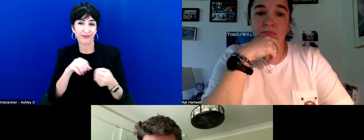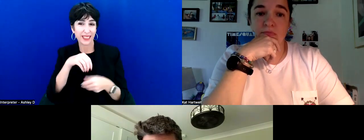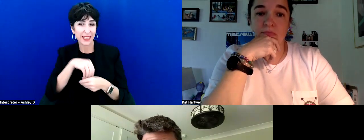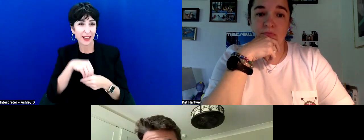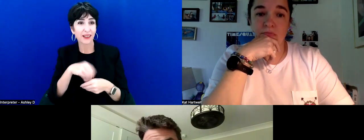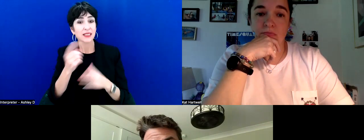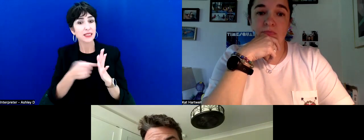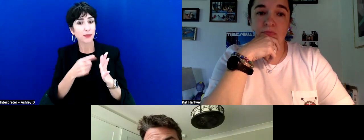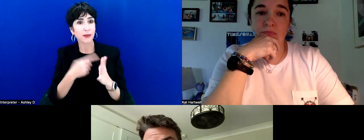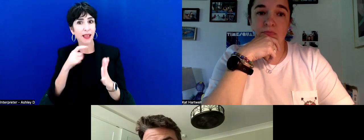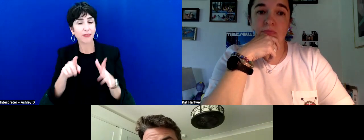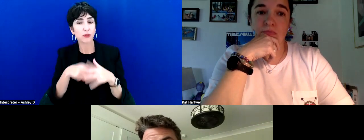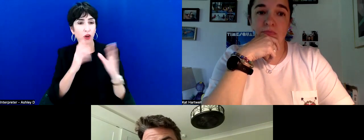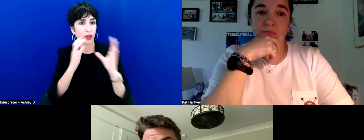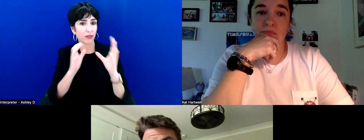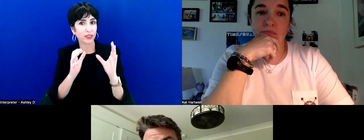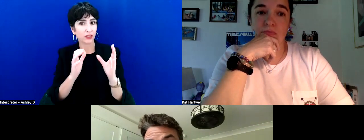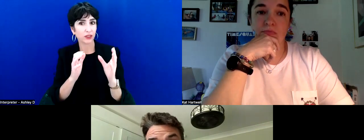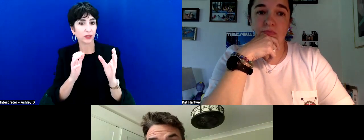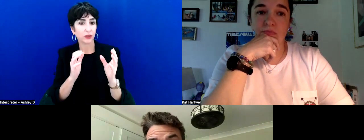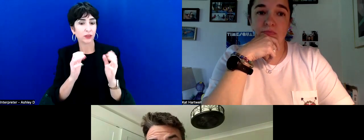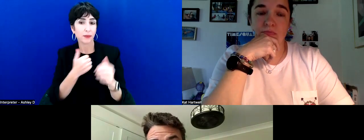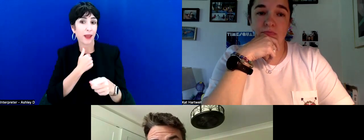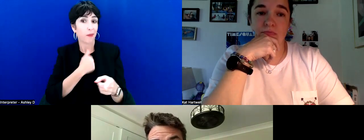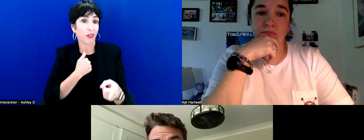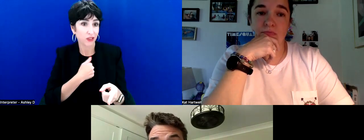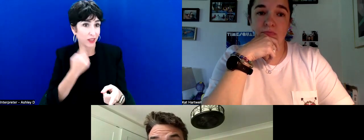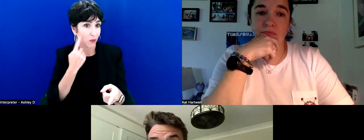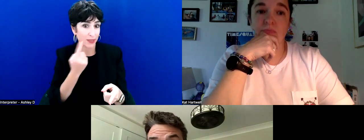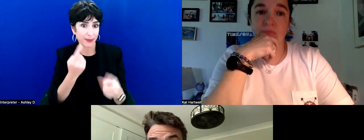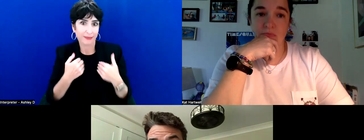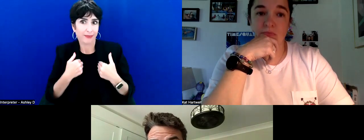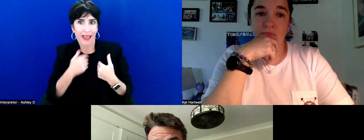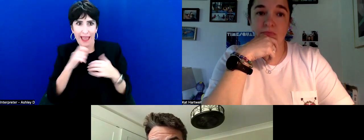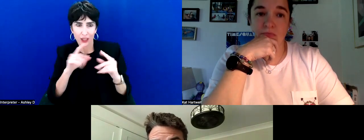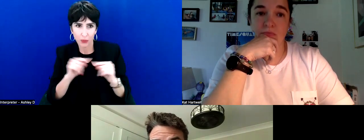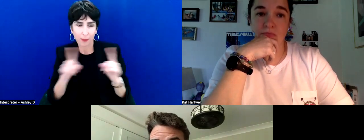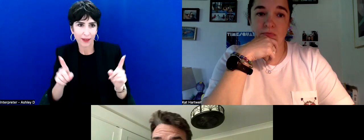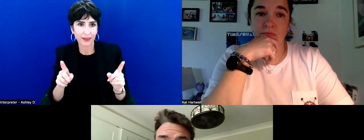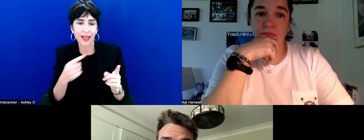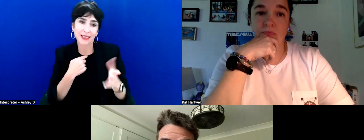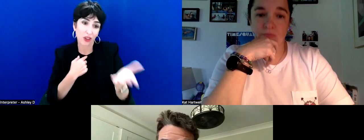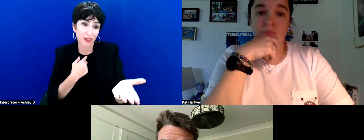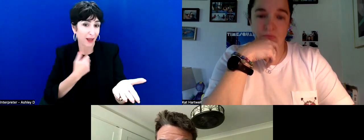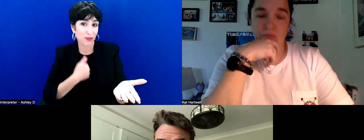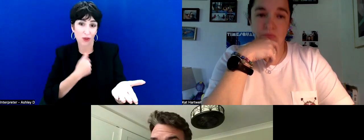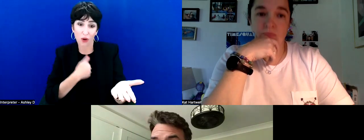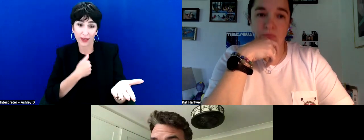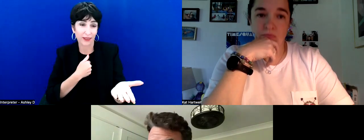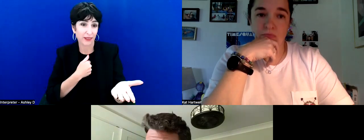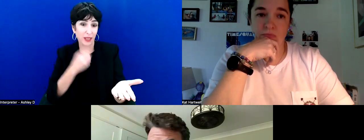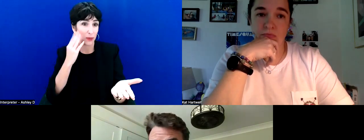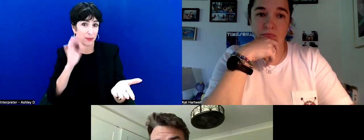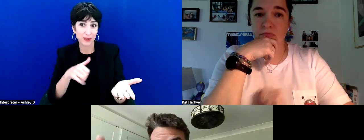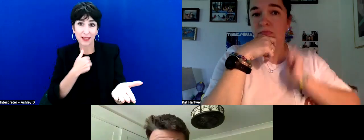And sometimes I have to start a conversation by apologizing for something that I didn't do, but I have to say, look, I'm sorry you went through that. I'm sorry